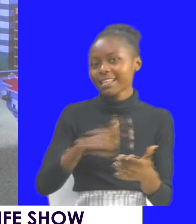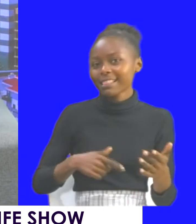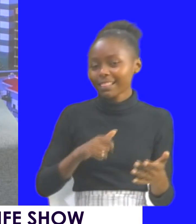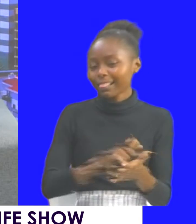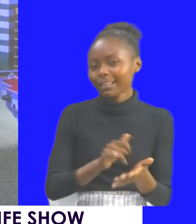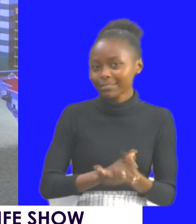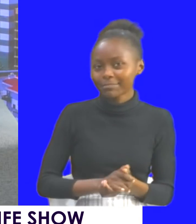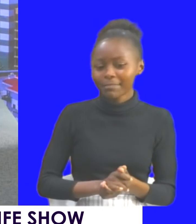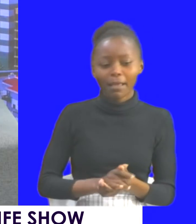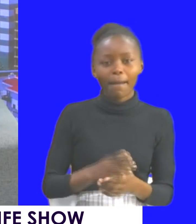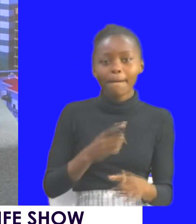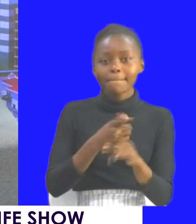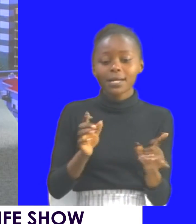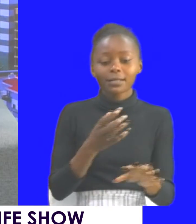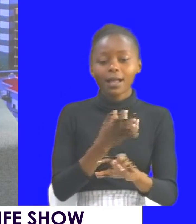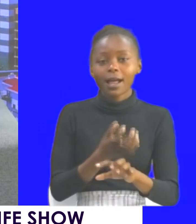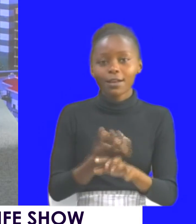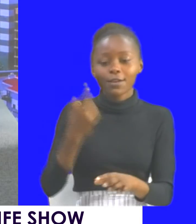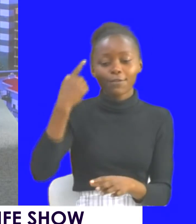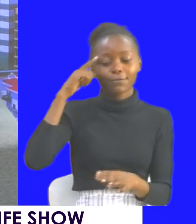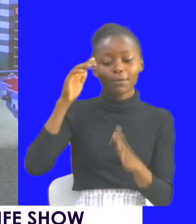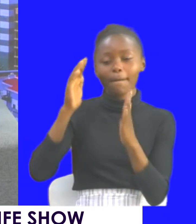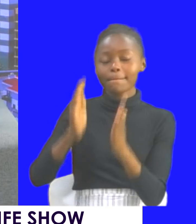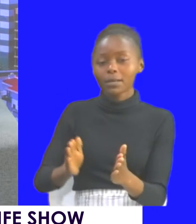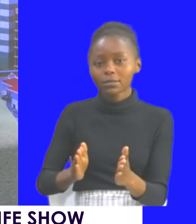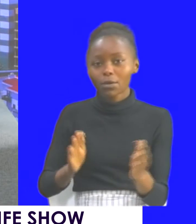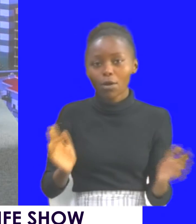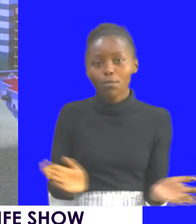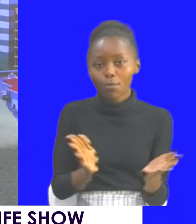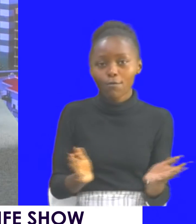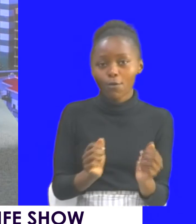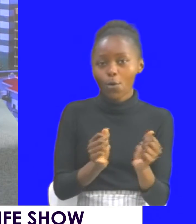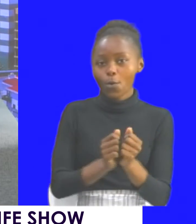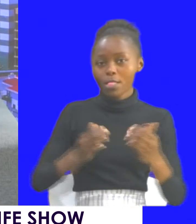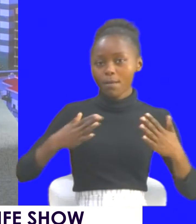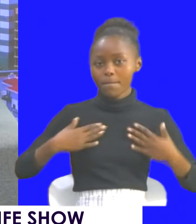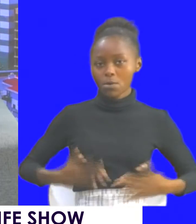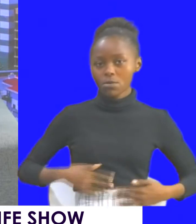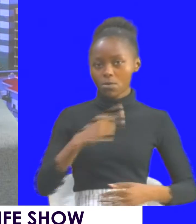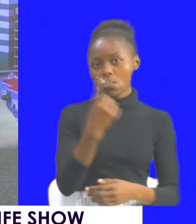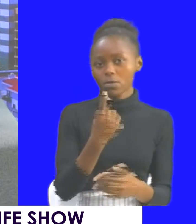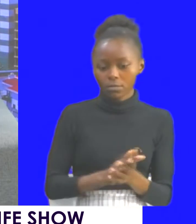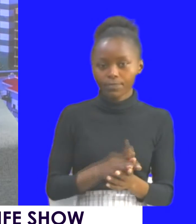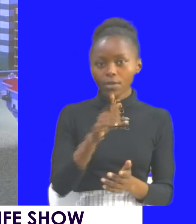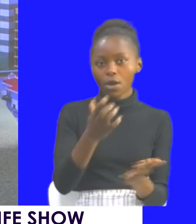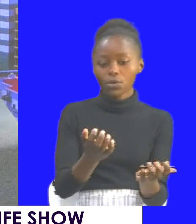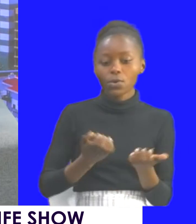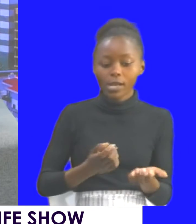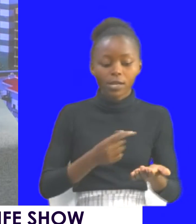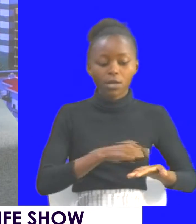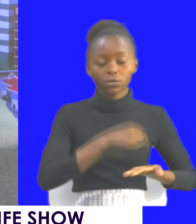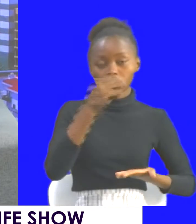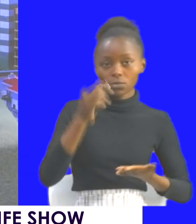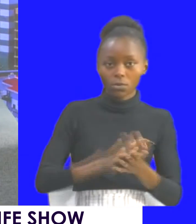as a human being just to move with your body. You need your soul. The emotional side of you is